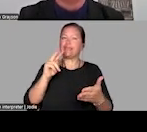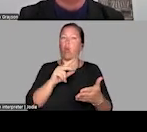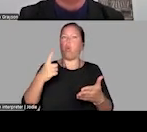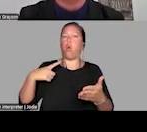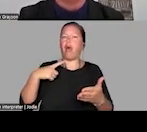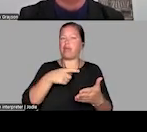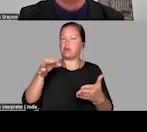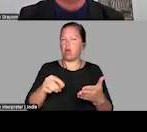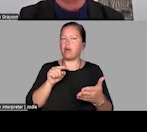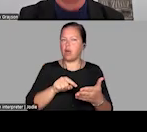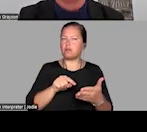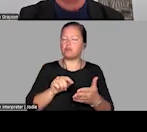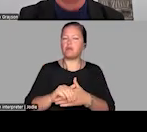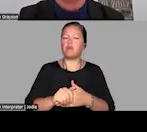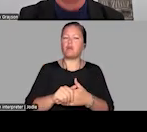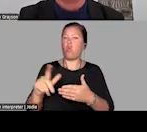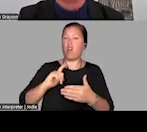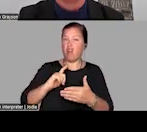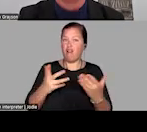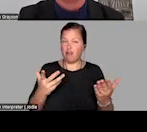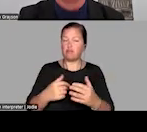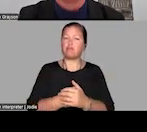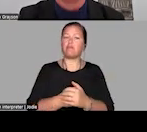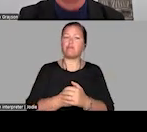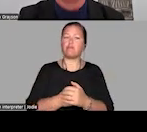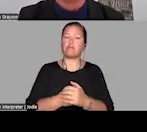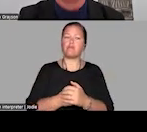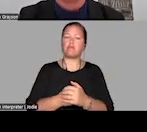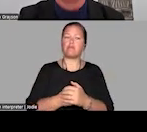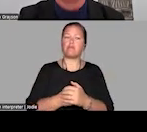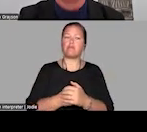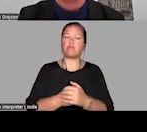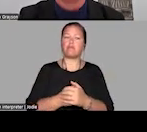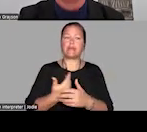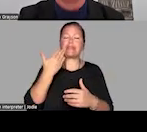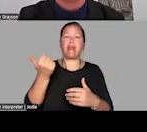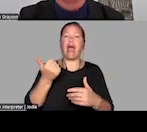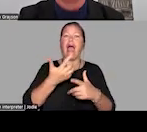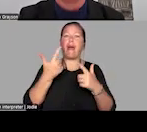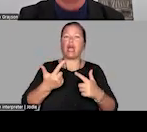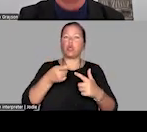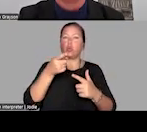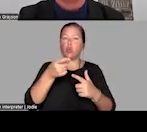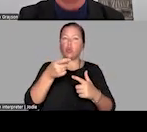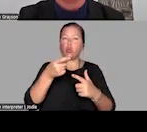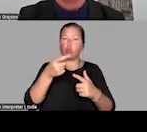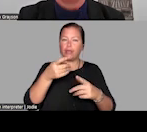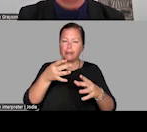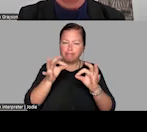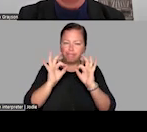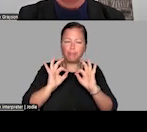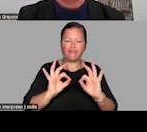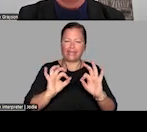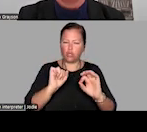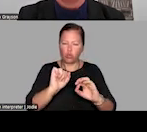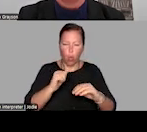that. The reason behind that basically is no matter how much you spend on perfecting your prompts, you may spend